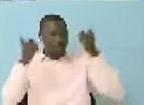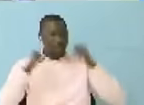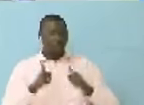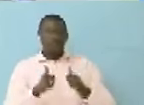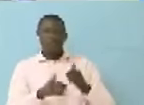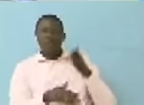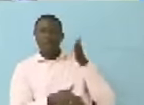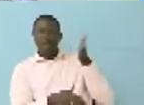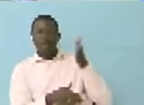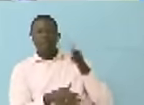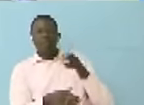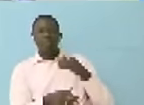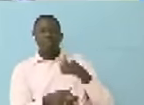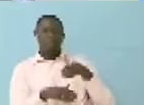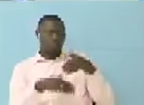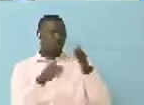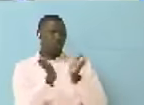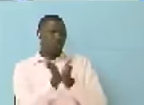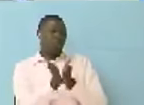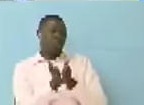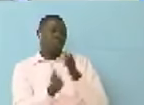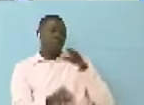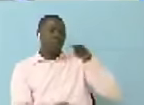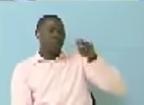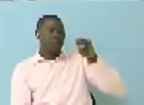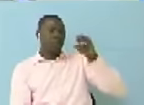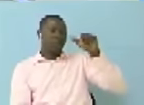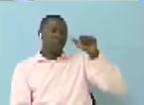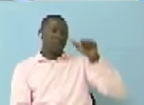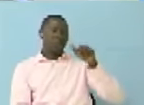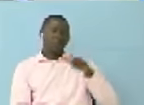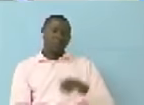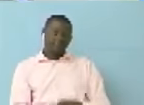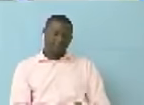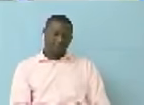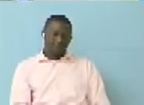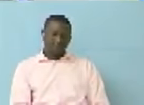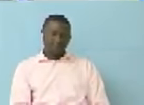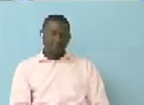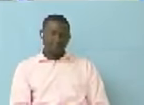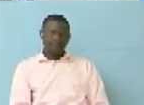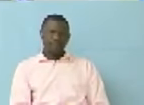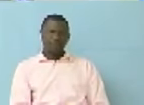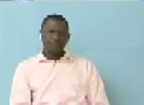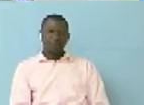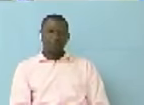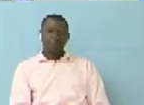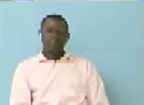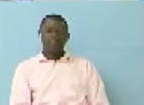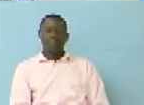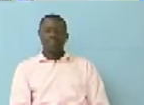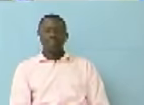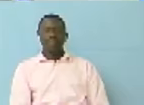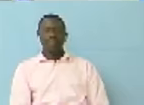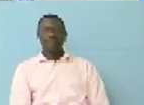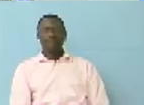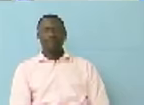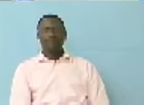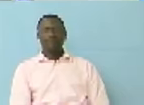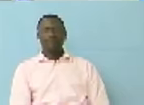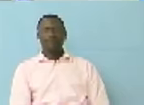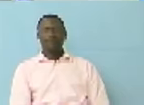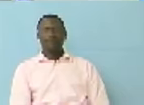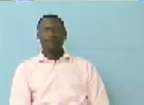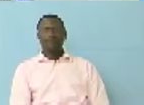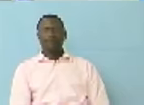at the investigative panel, isn't it? President wa tele keta mot me yalon ko kol bebe maranga tele bulu dula dingira nyi to kiskisiro be kerin dum damen ko